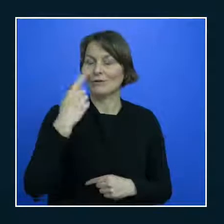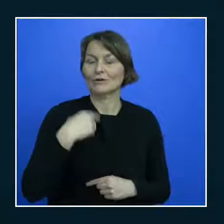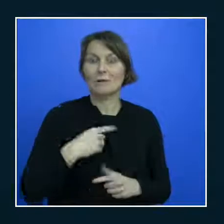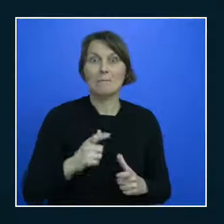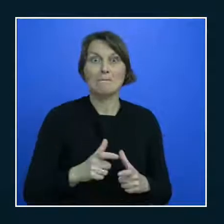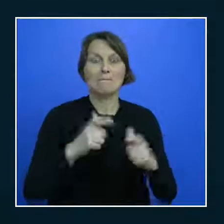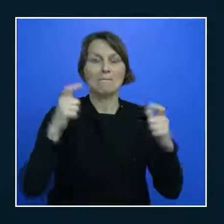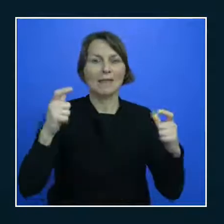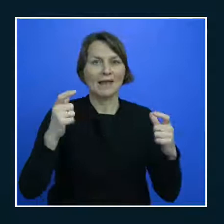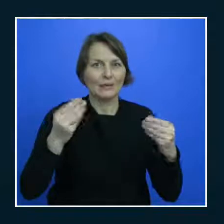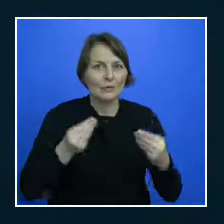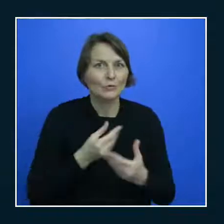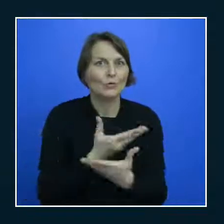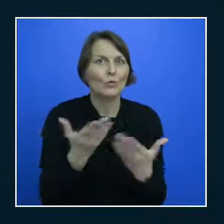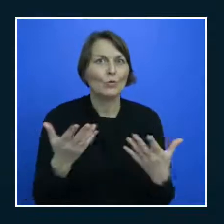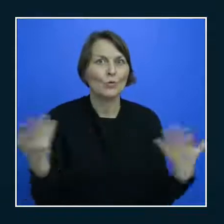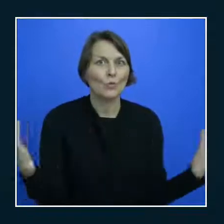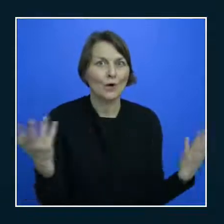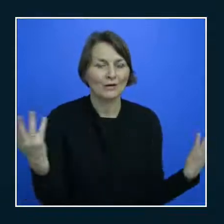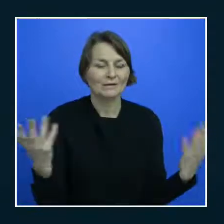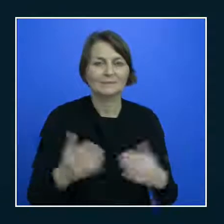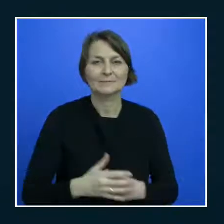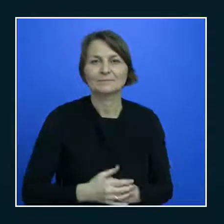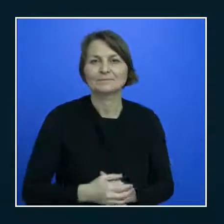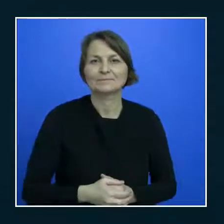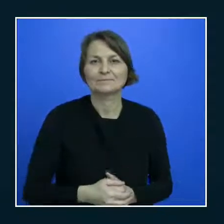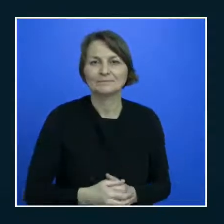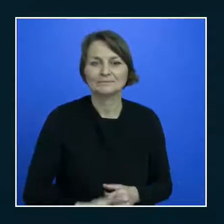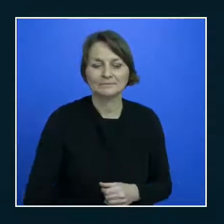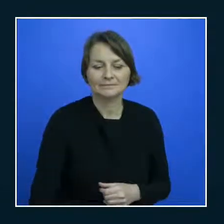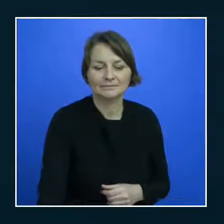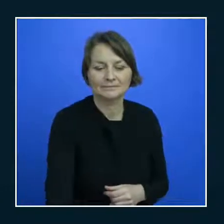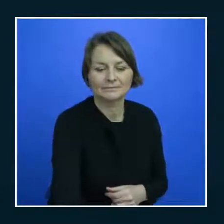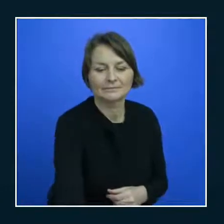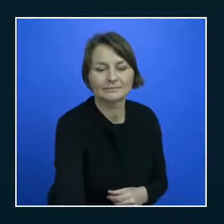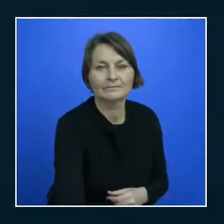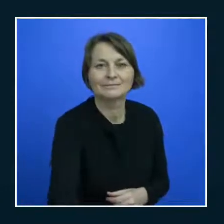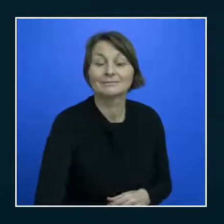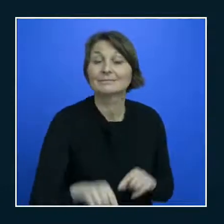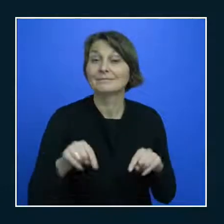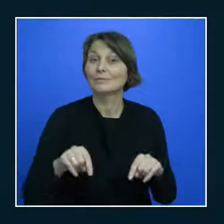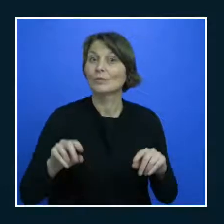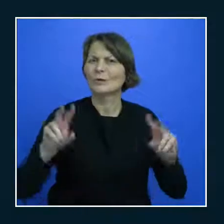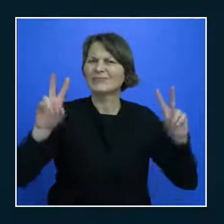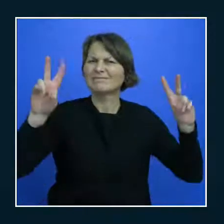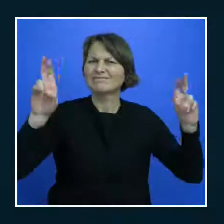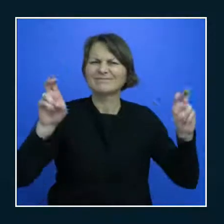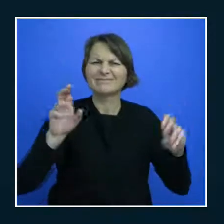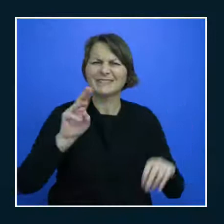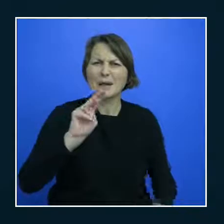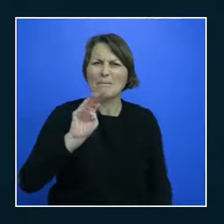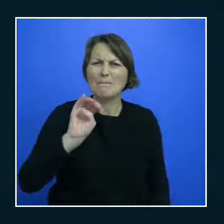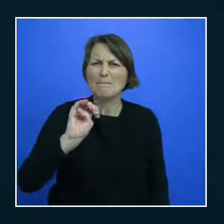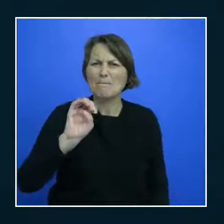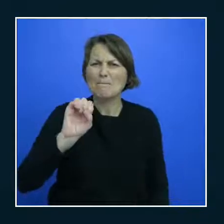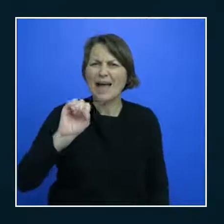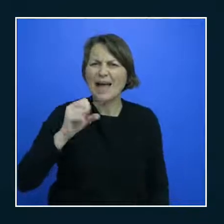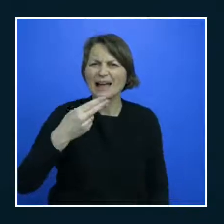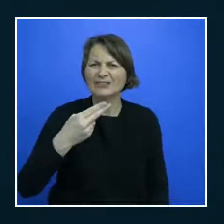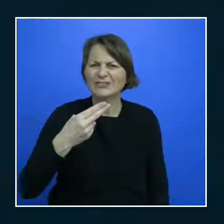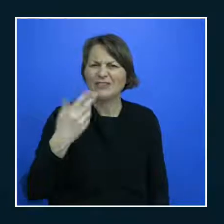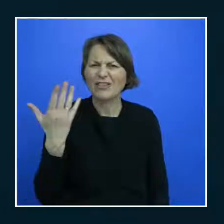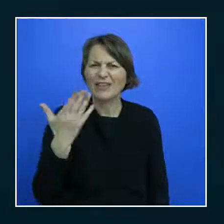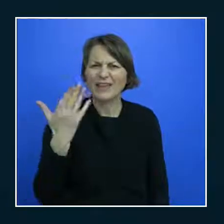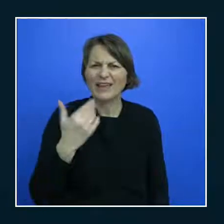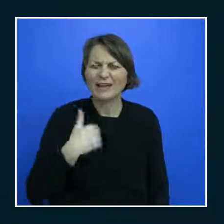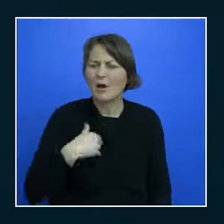was, what was it called? The mesh thing? Microsoft Mesh. Microsoft